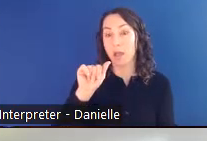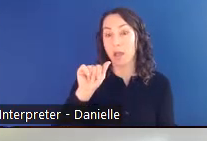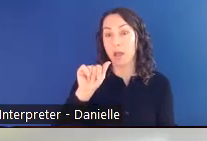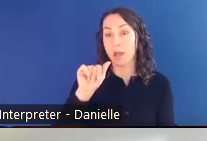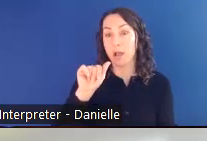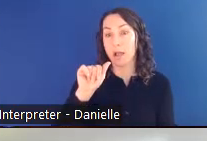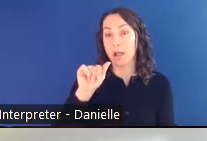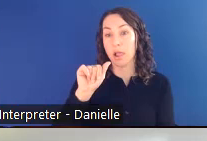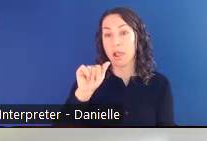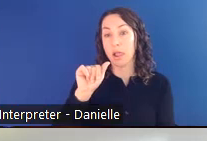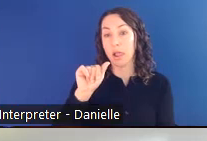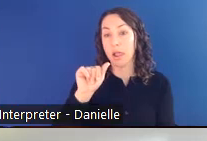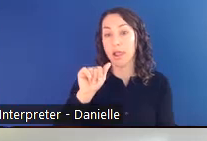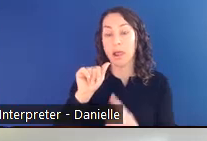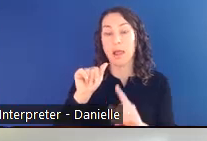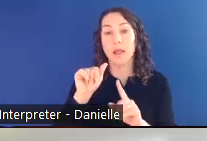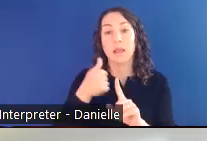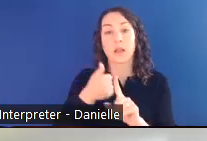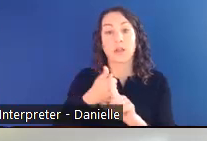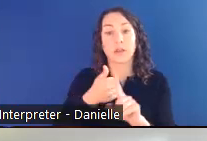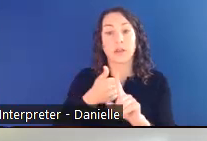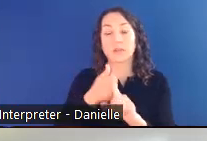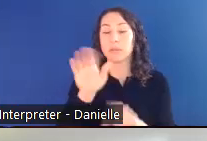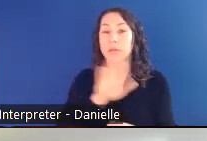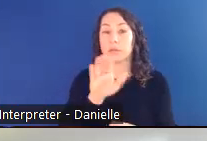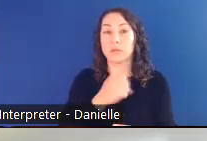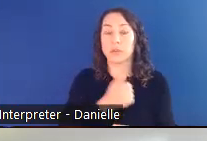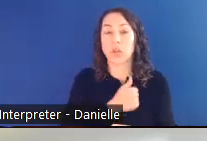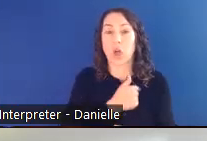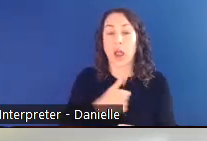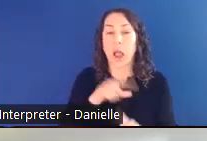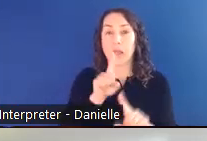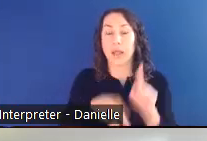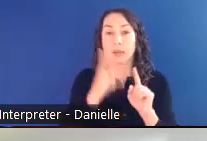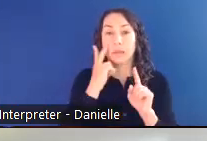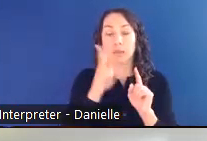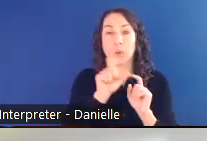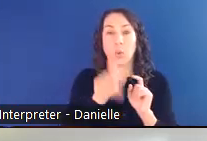the Assistant Director here with Neighborhood Equity and Stabilization. I'm sorry, I don't see the question, or what is the question?